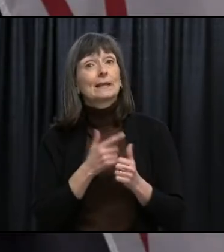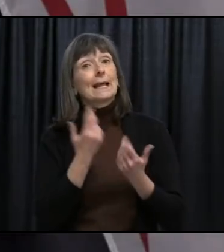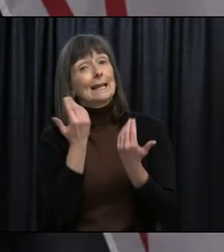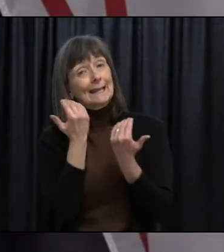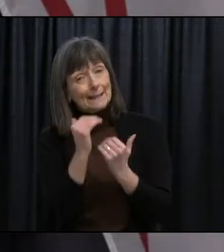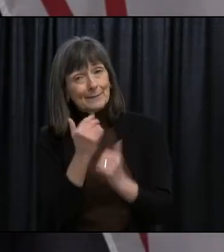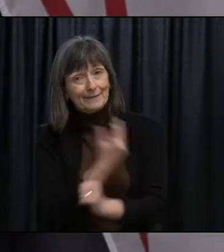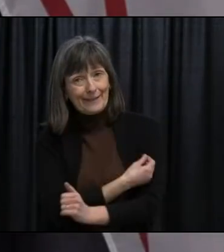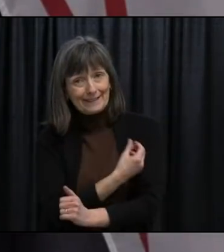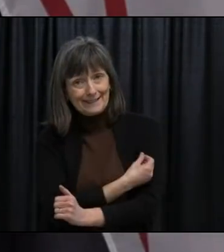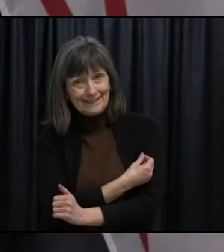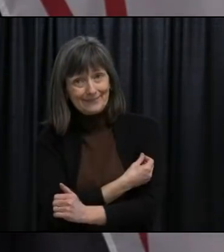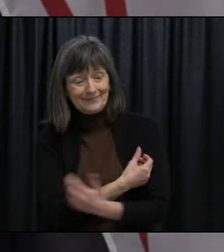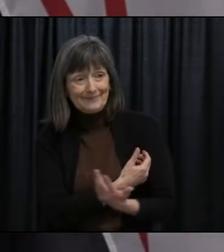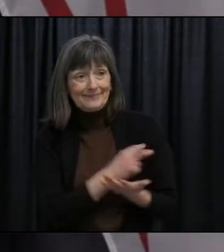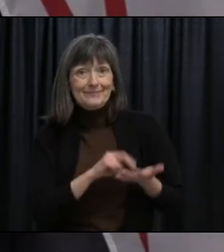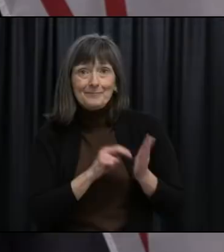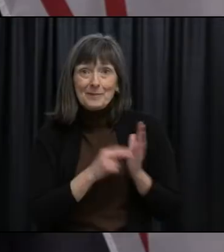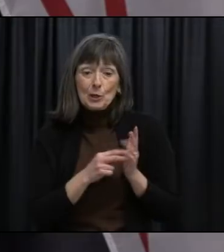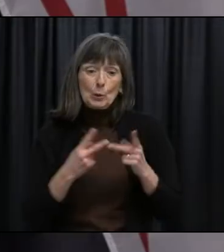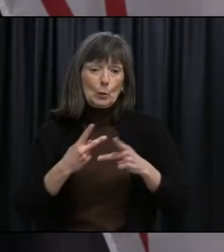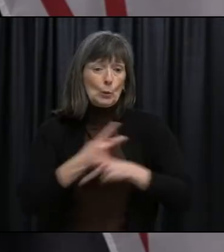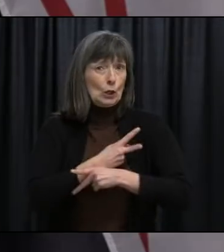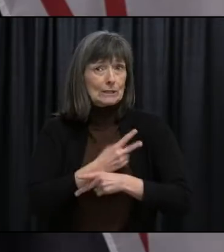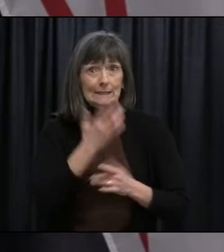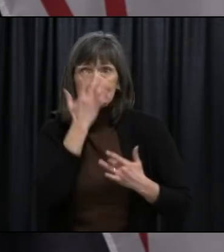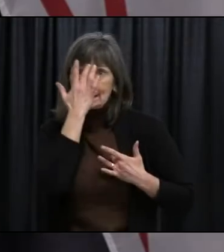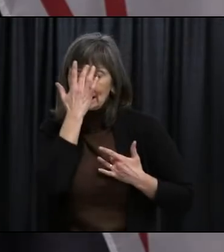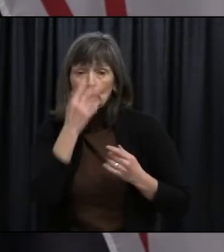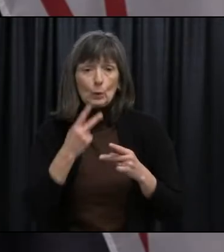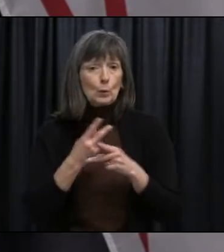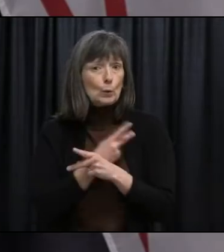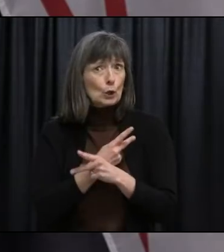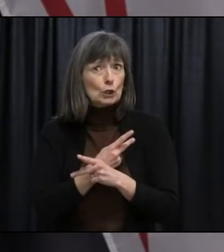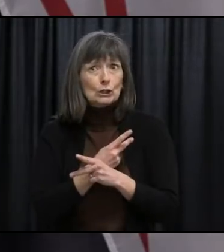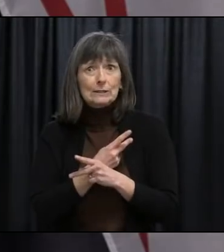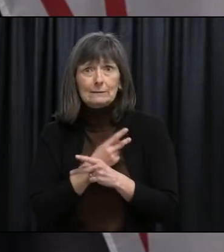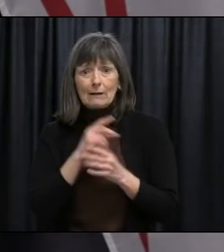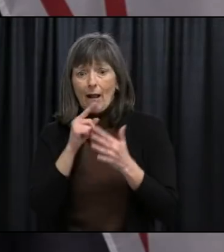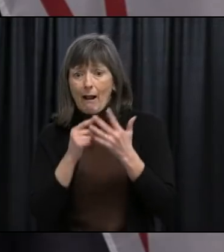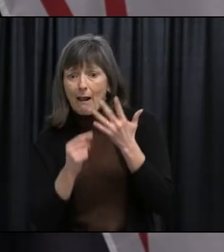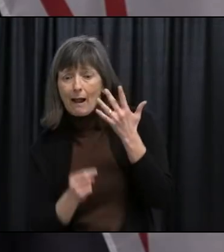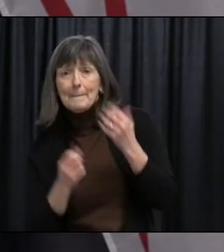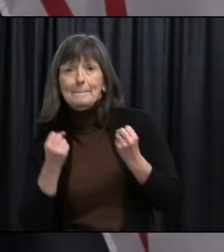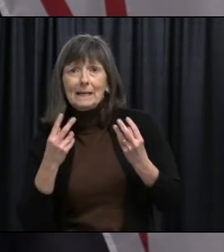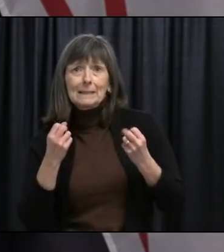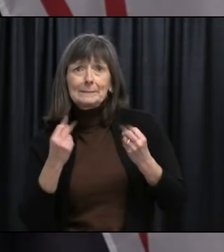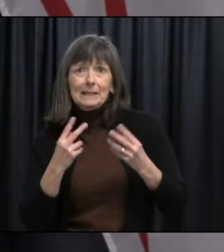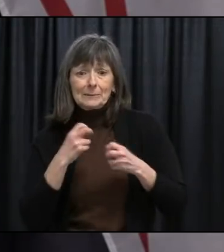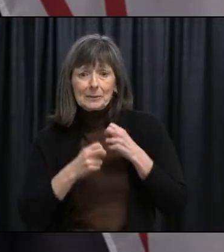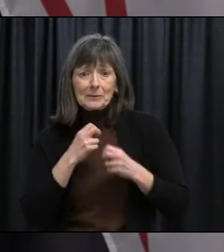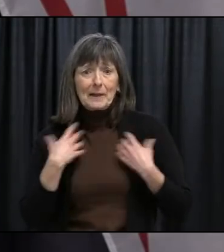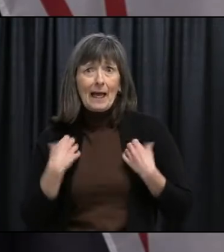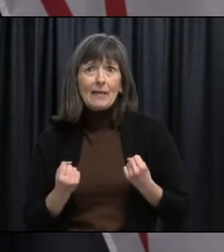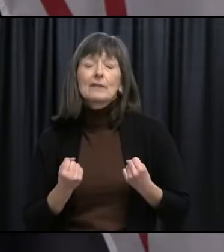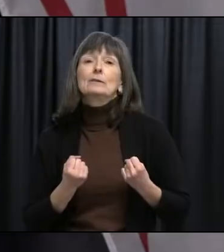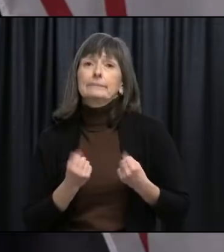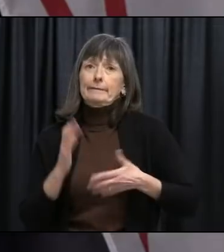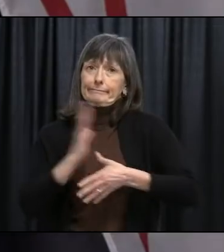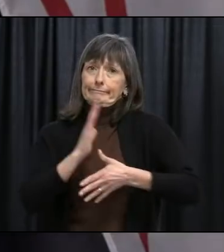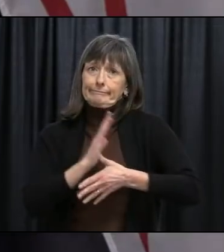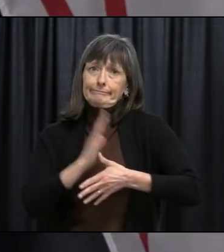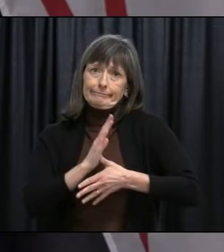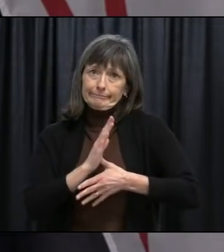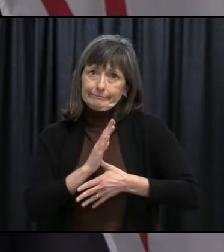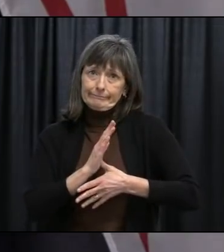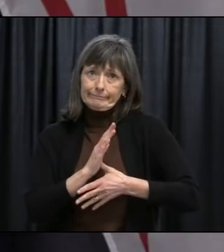severe disease. And so we know that people who have more severe disease, and there are definitions of severe disease. So